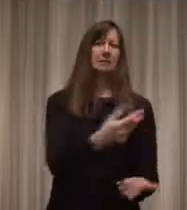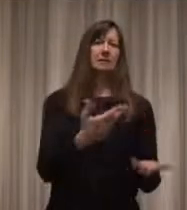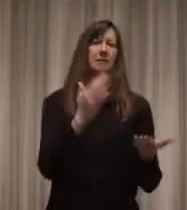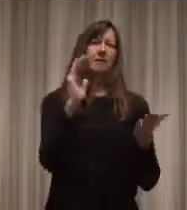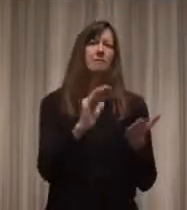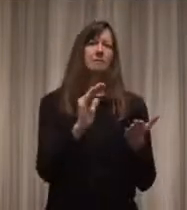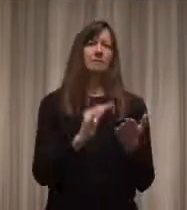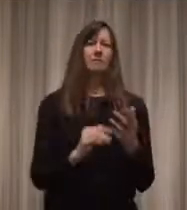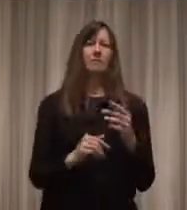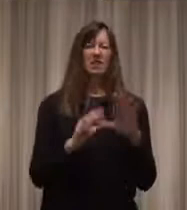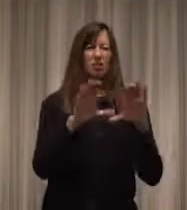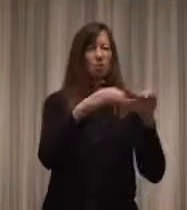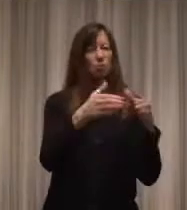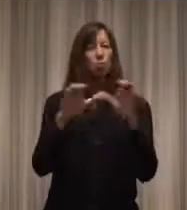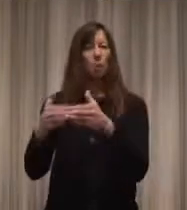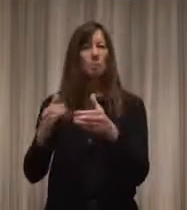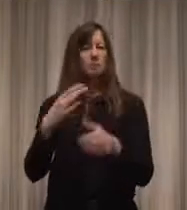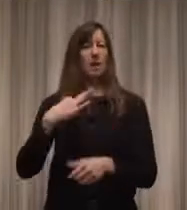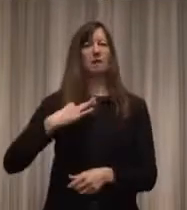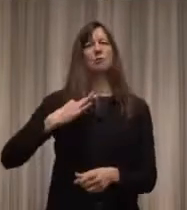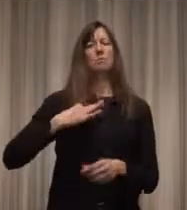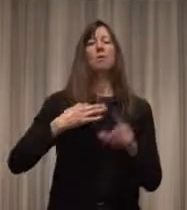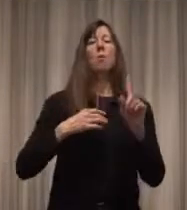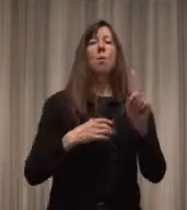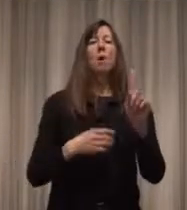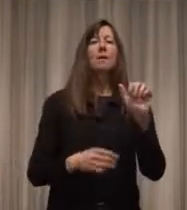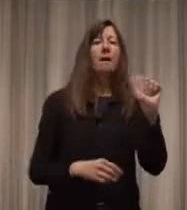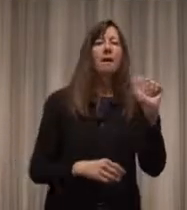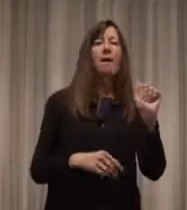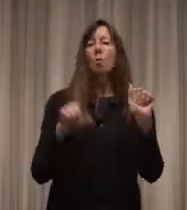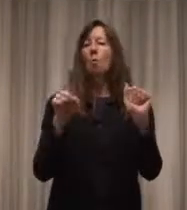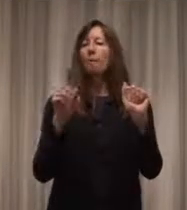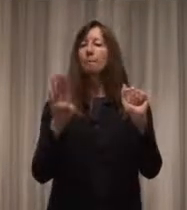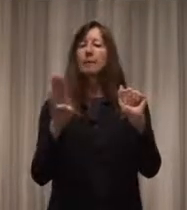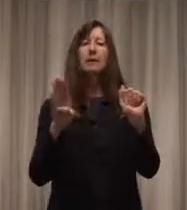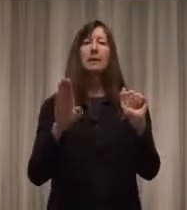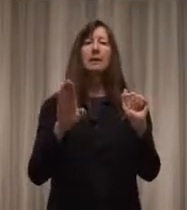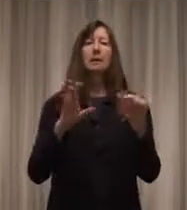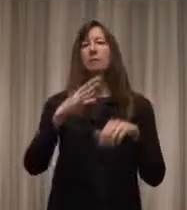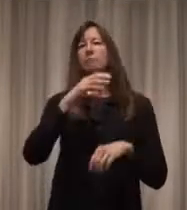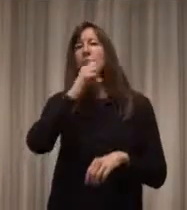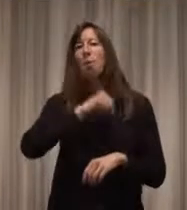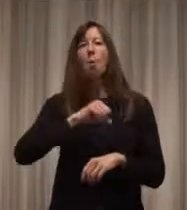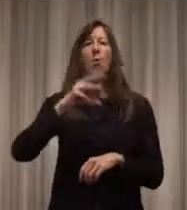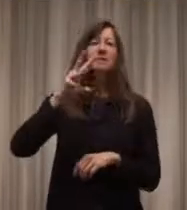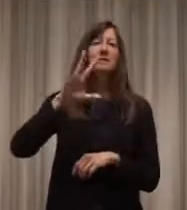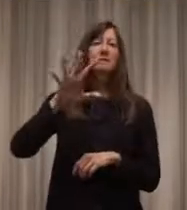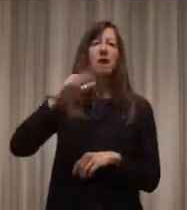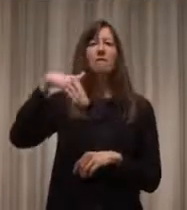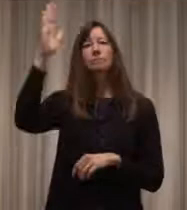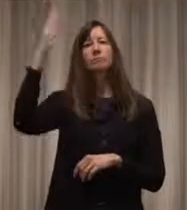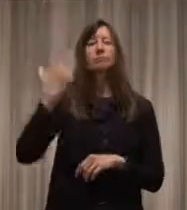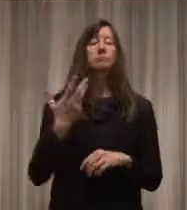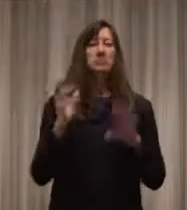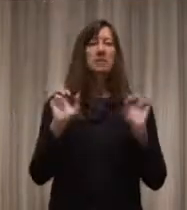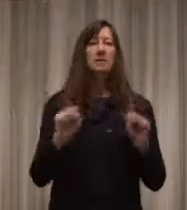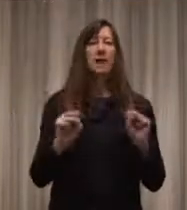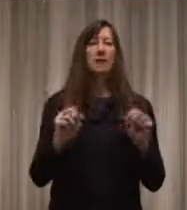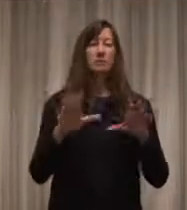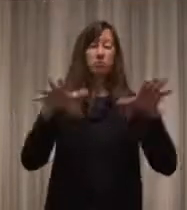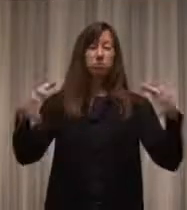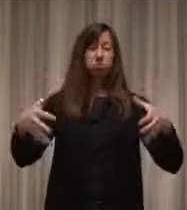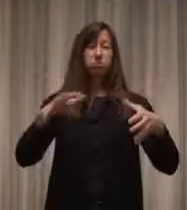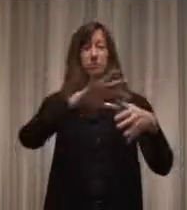1B, and 65 plus categories. We are receiving still a huge volume of calls,